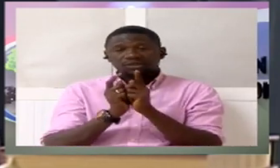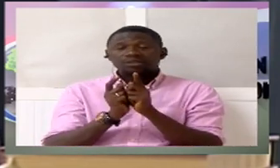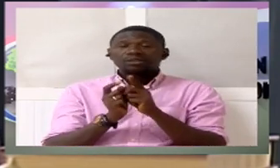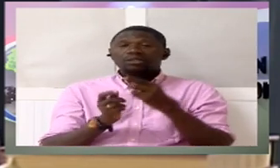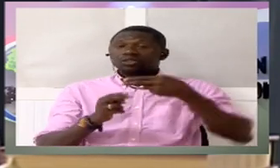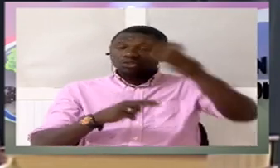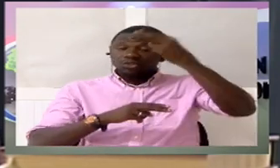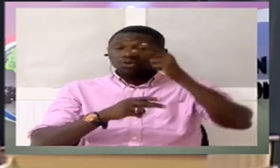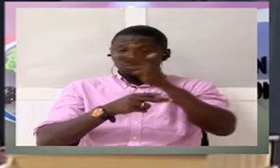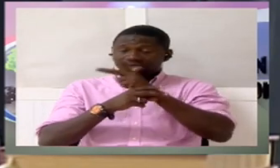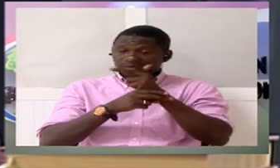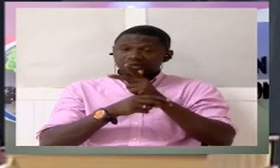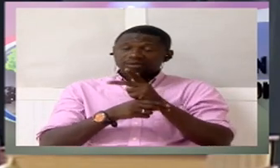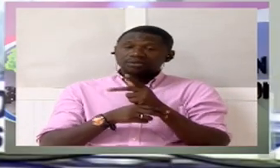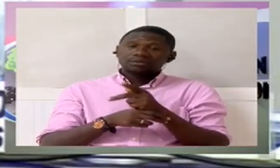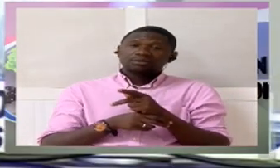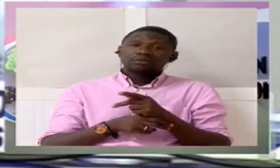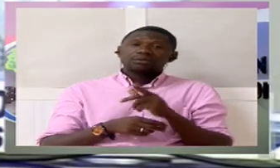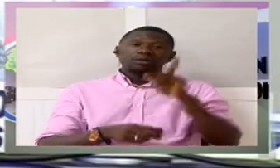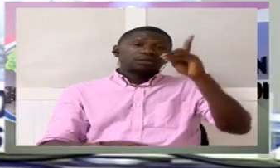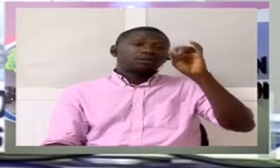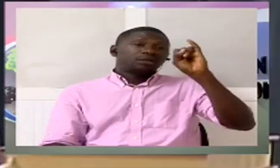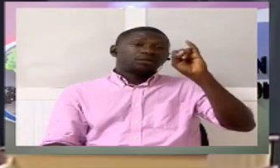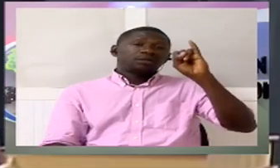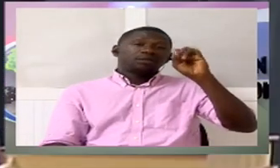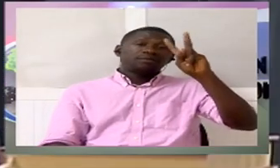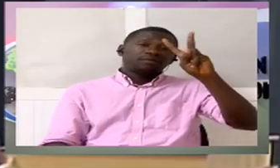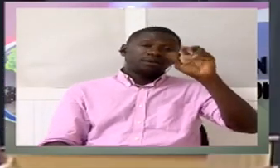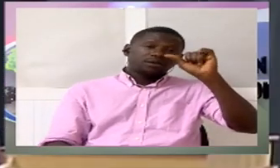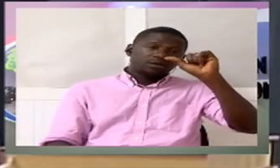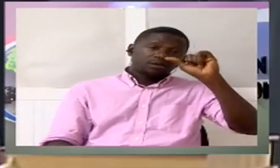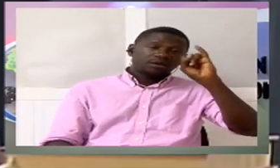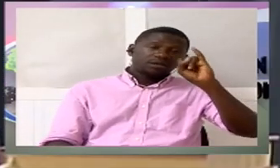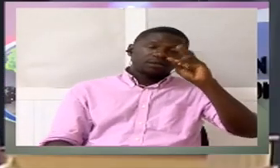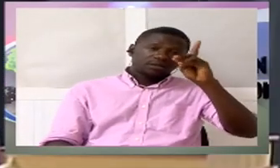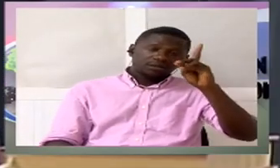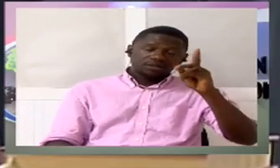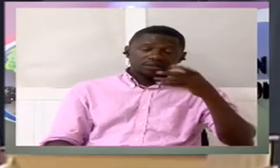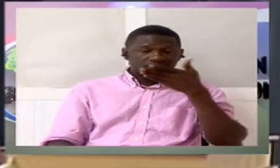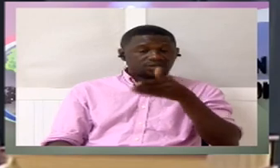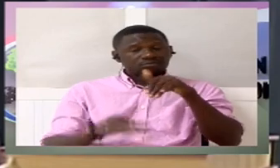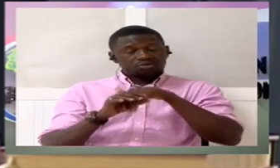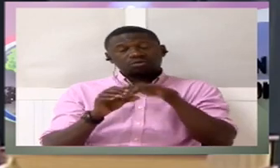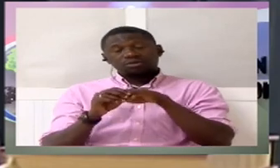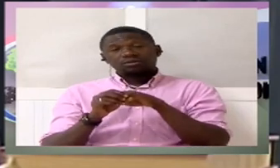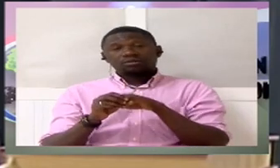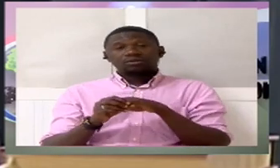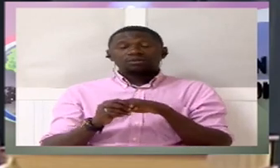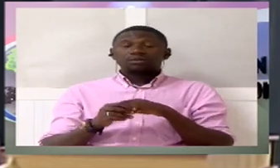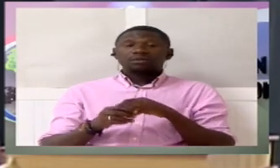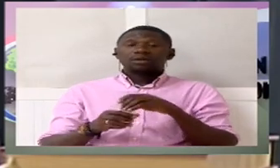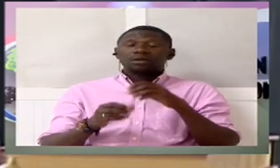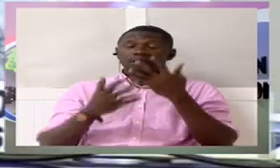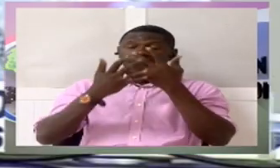Connolly. David was amongst them. Which David? David Colley. David Colley. Prison, former prison director. Former prison